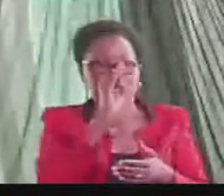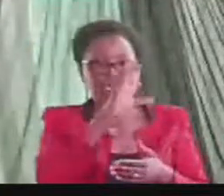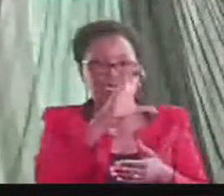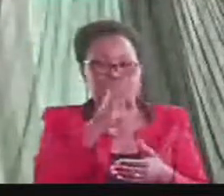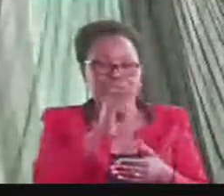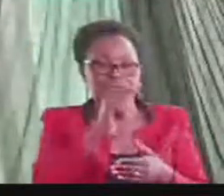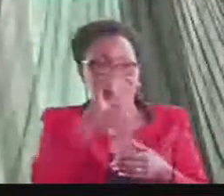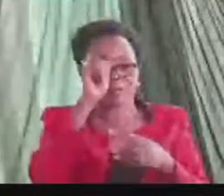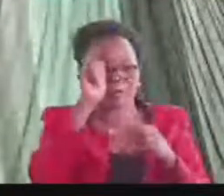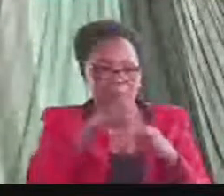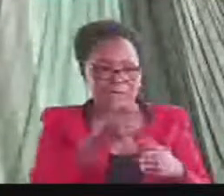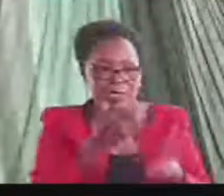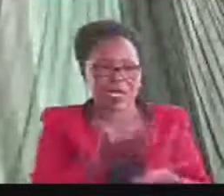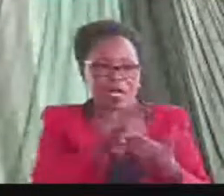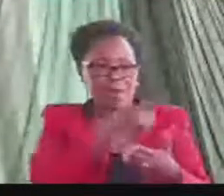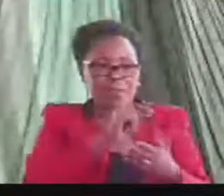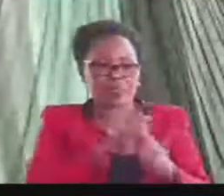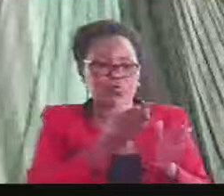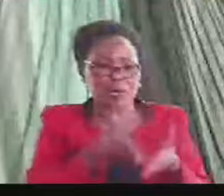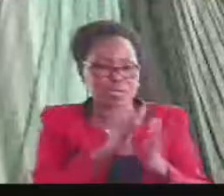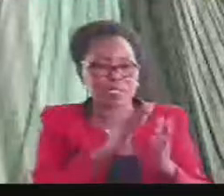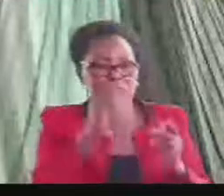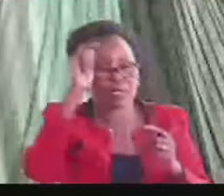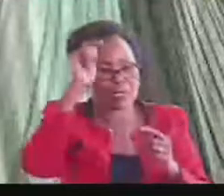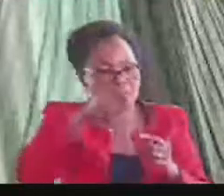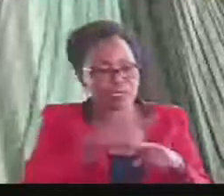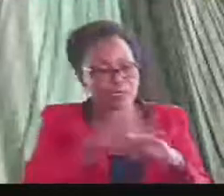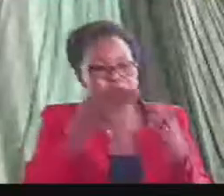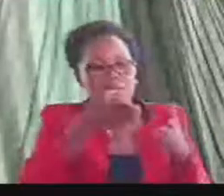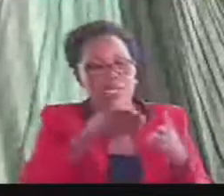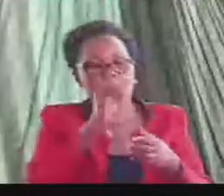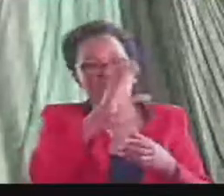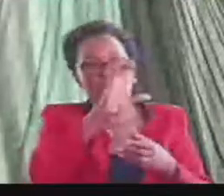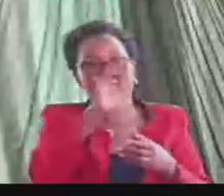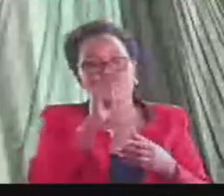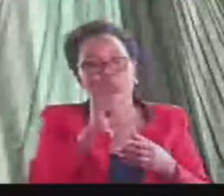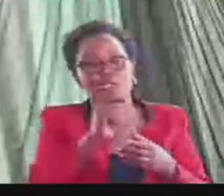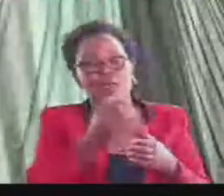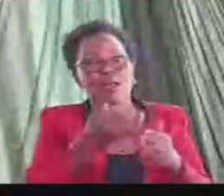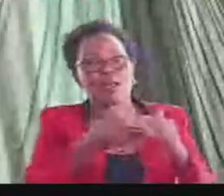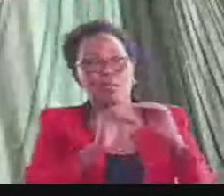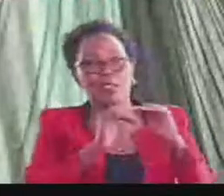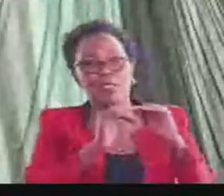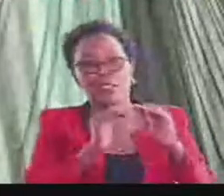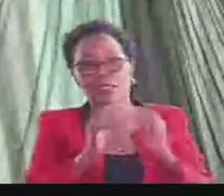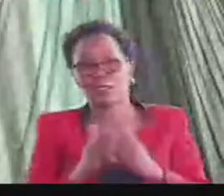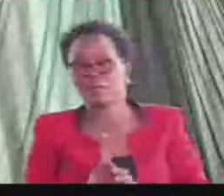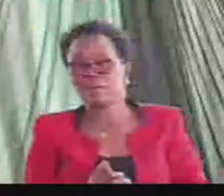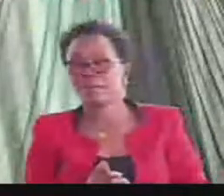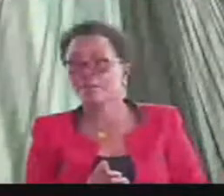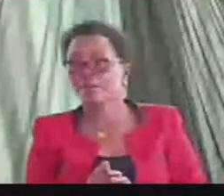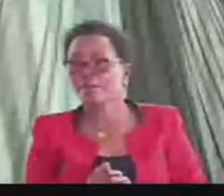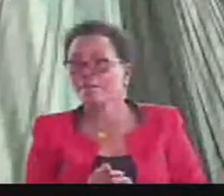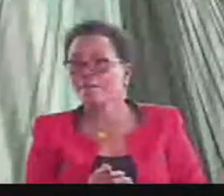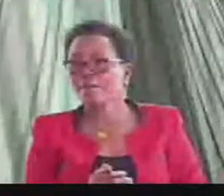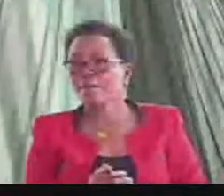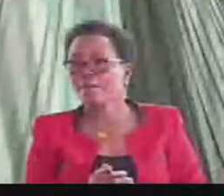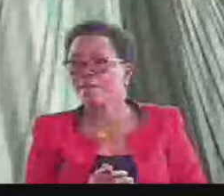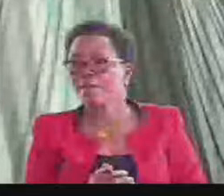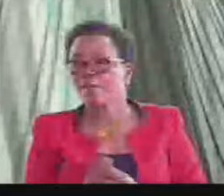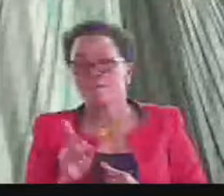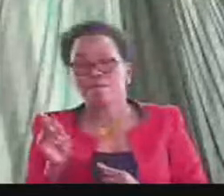justice, but now it's limiting to some extent. We want to reach where we wanted to go. Yeah, because as you